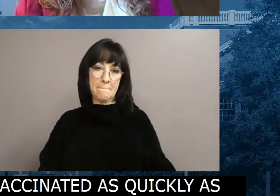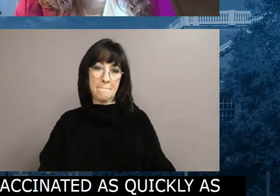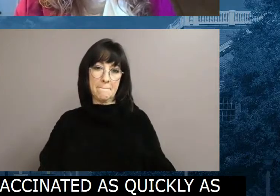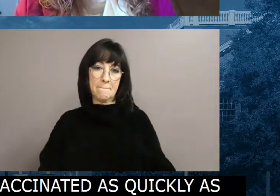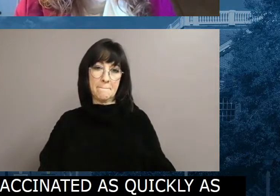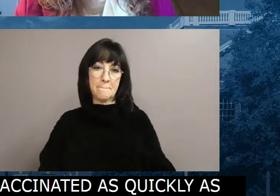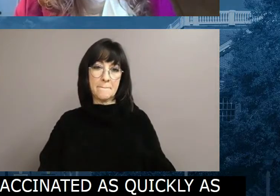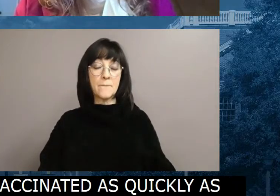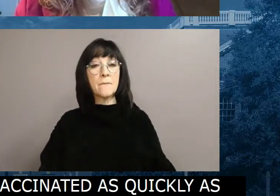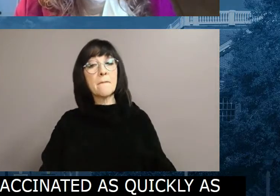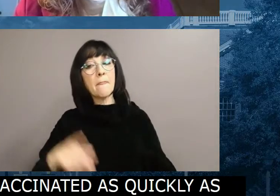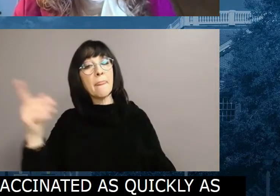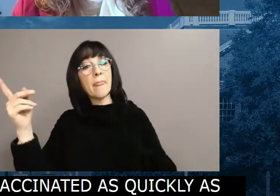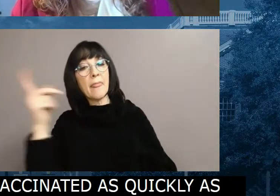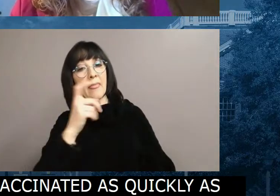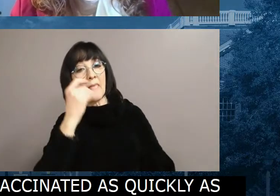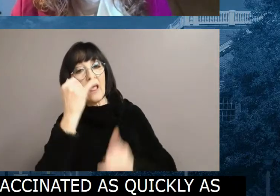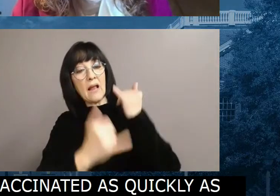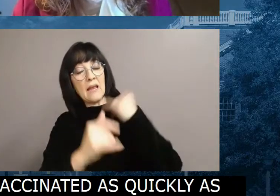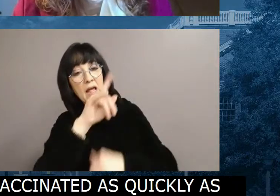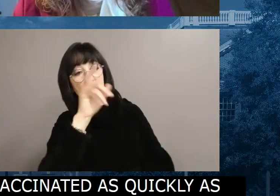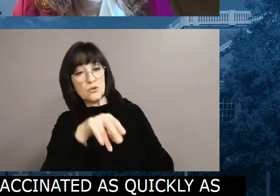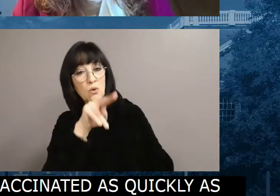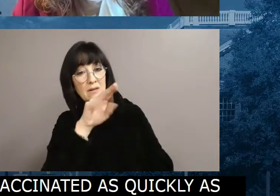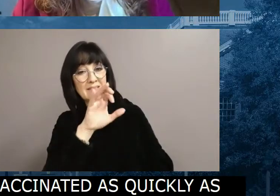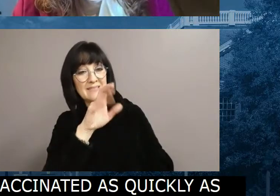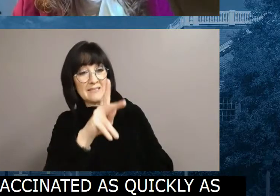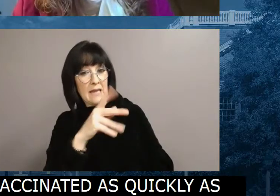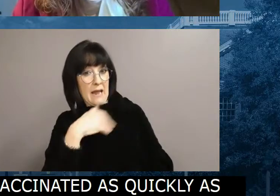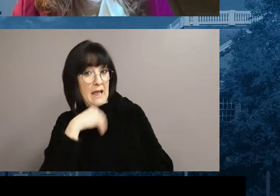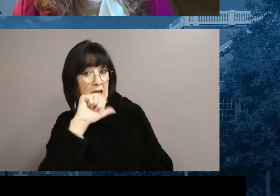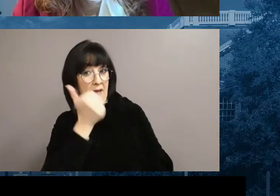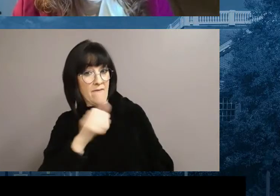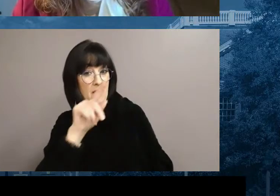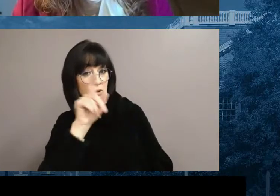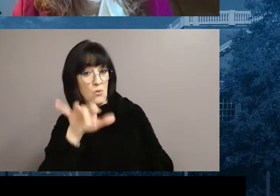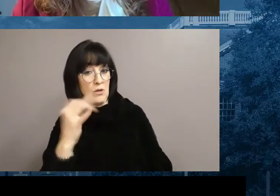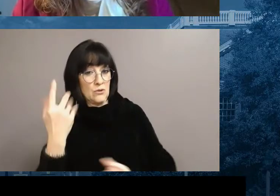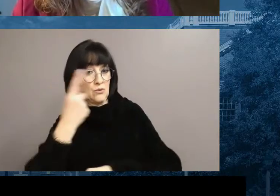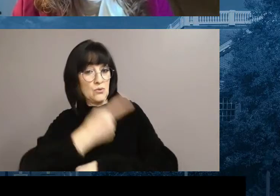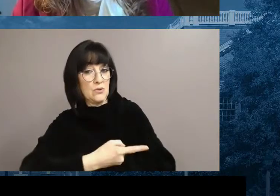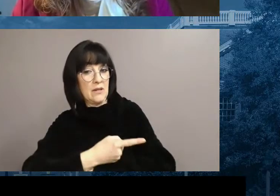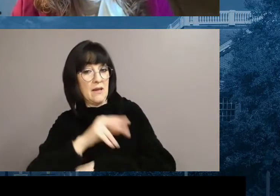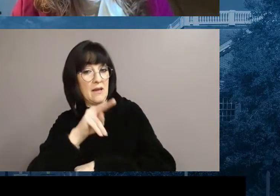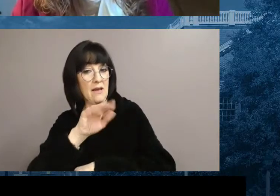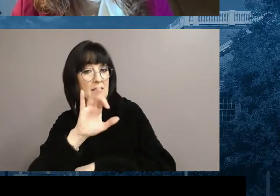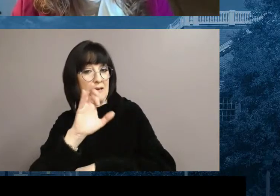All right, last we have Nick Celino. Did you have any questions today?